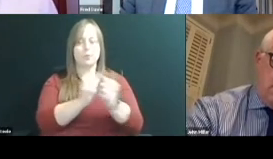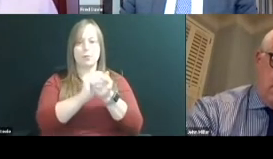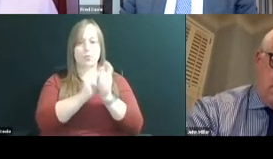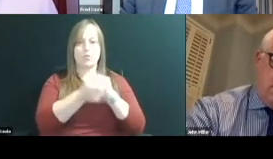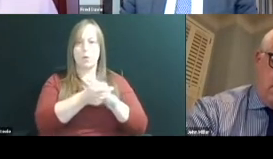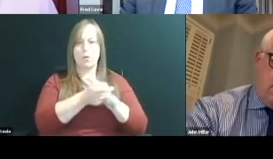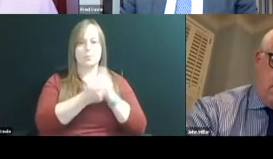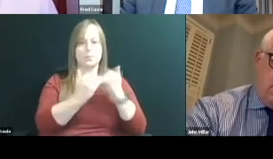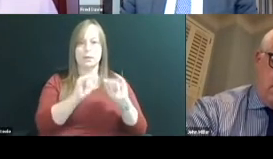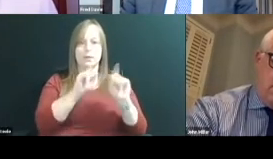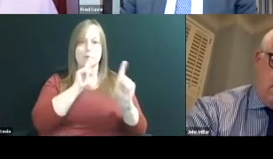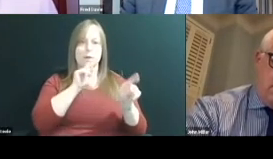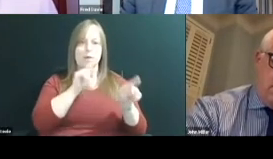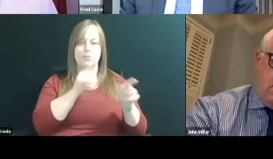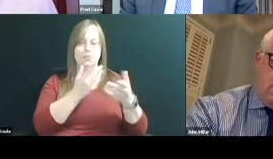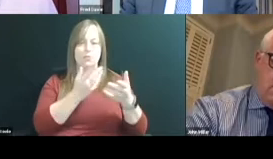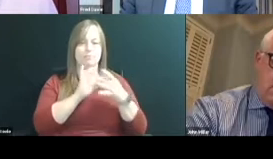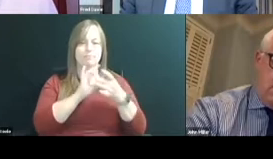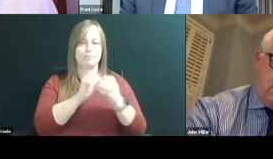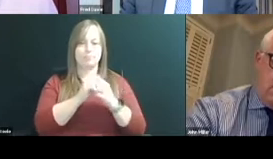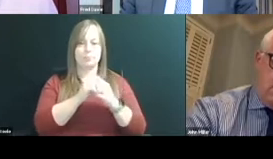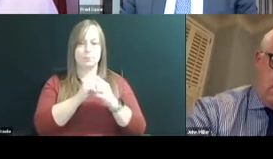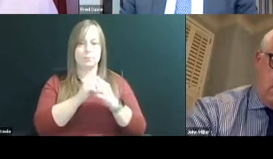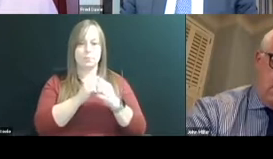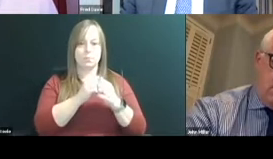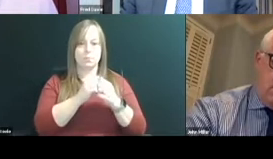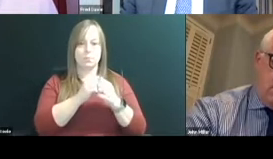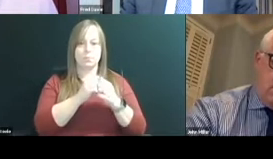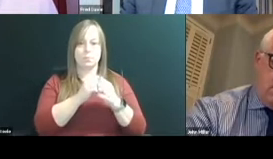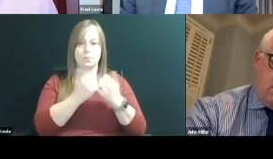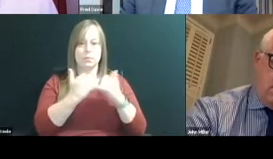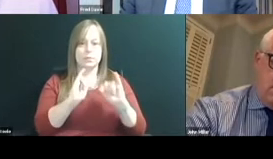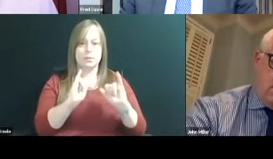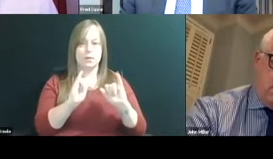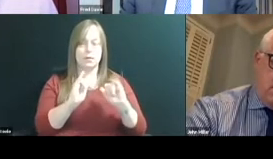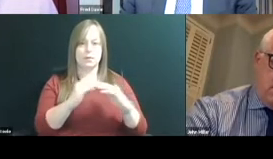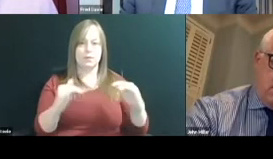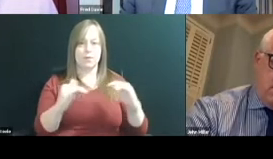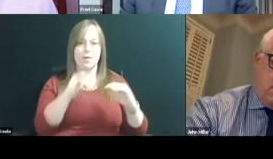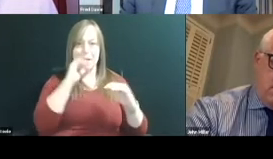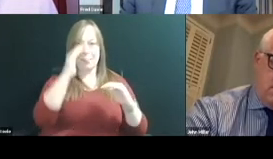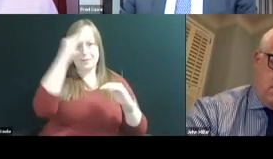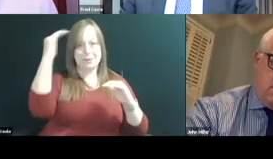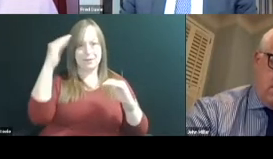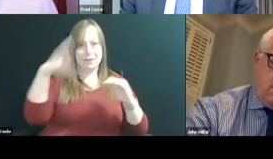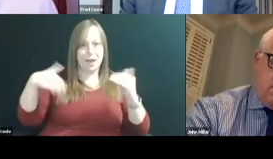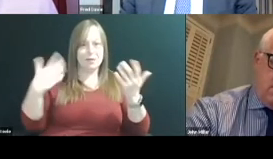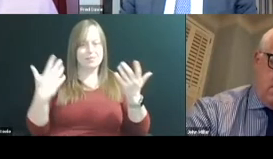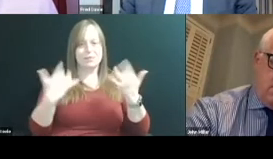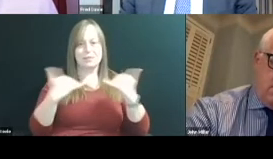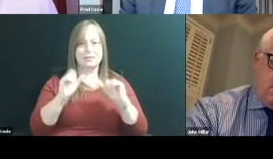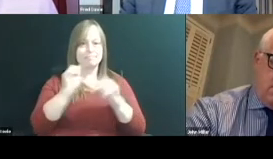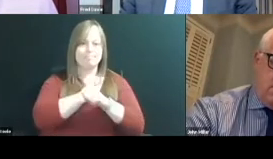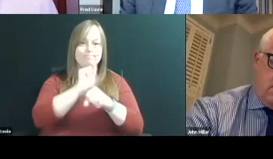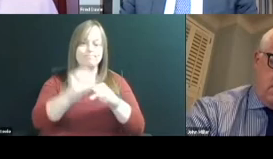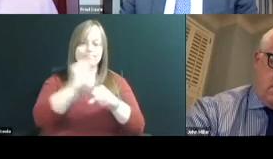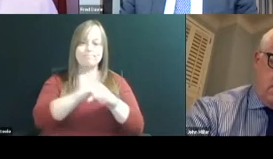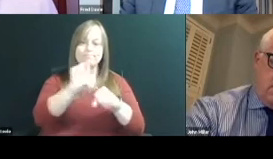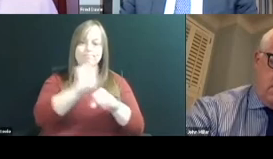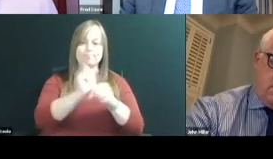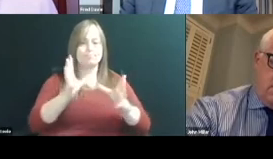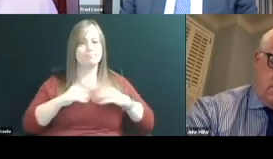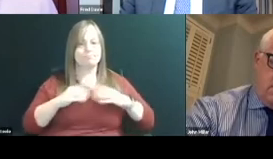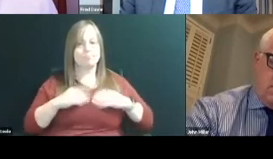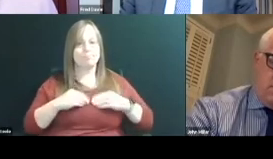got a lot to answer to. We're still at the floor and not the ceiling yet. We are still taking recommendations